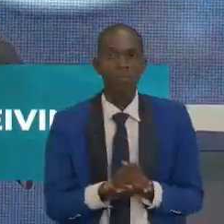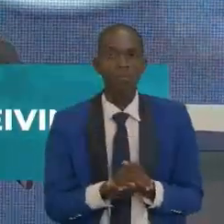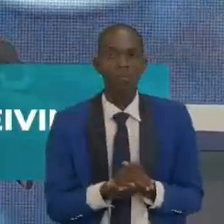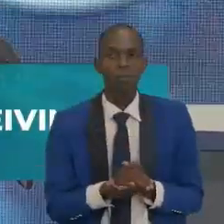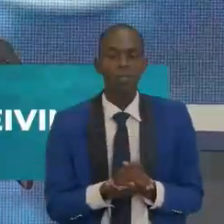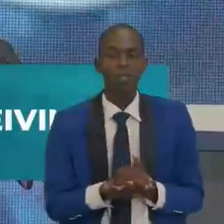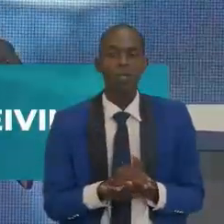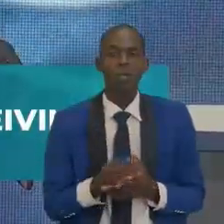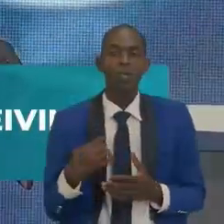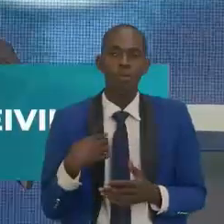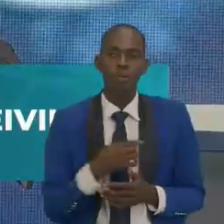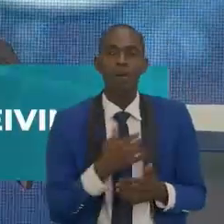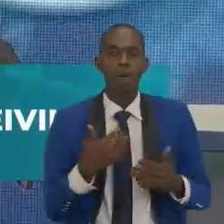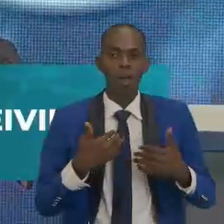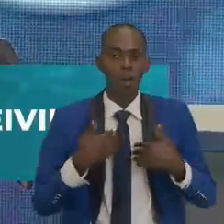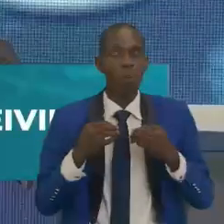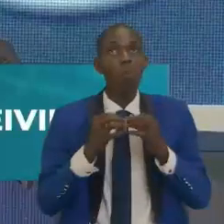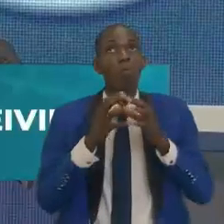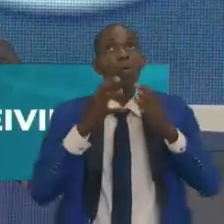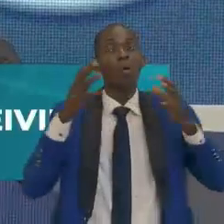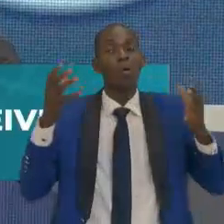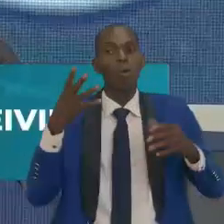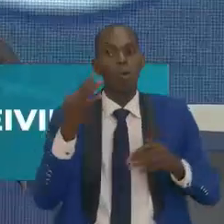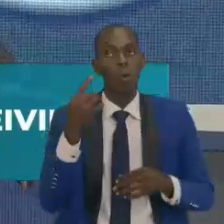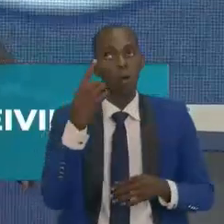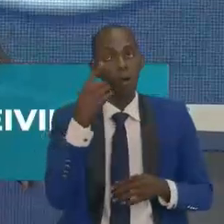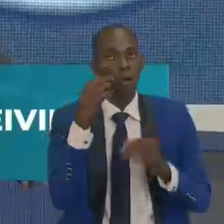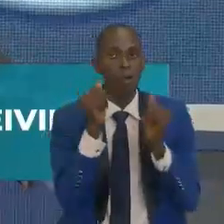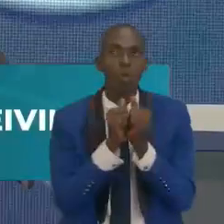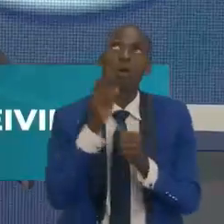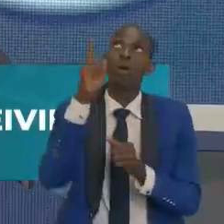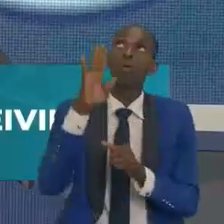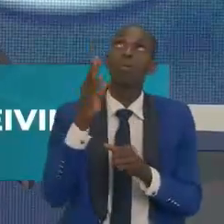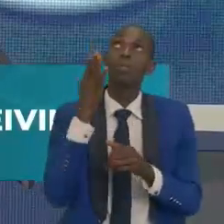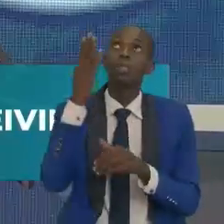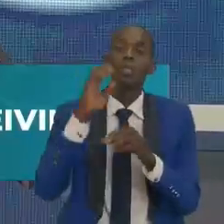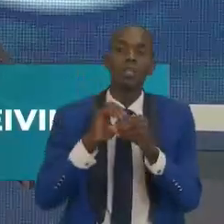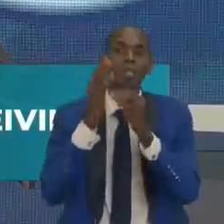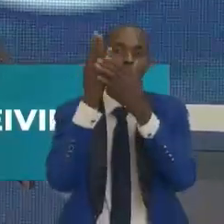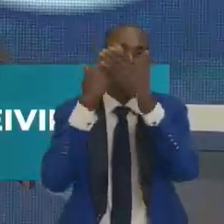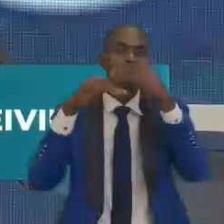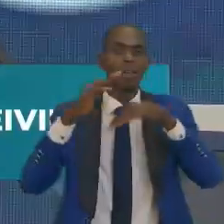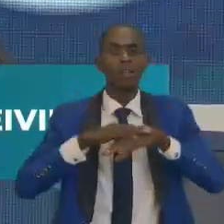where abundance of sight with God in heaven.